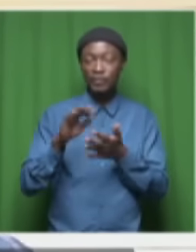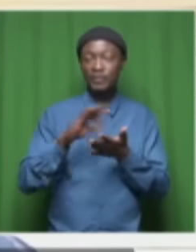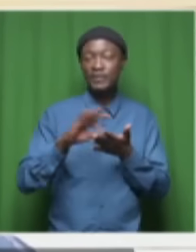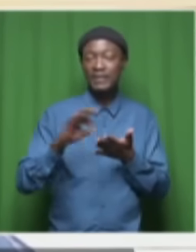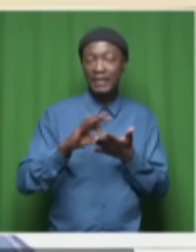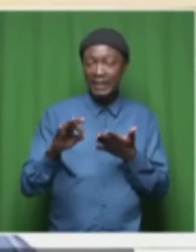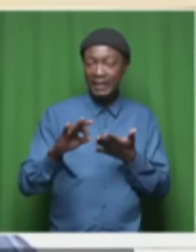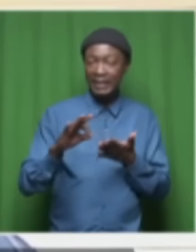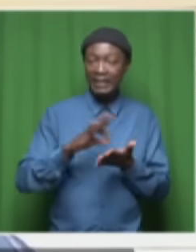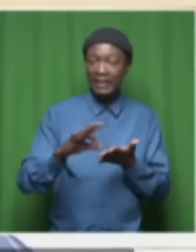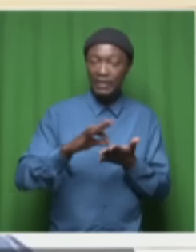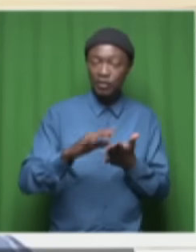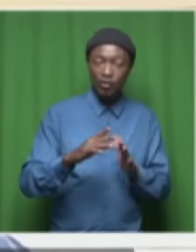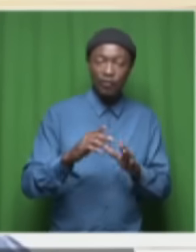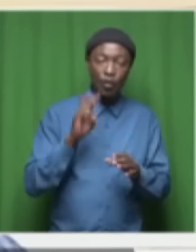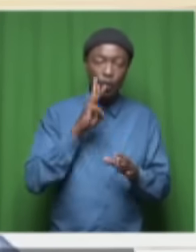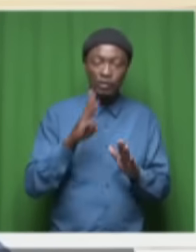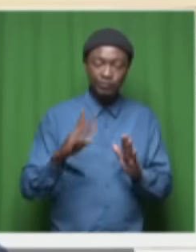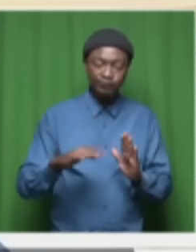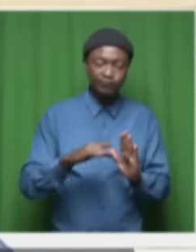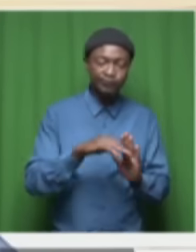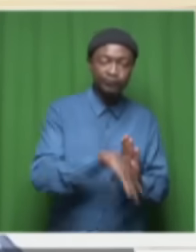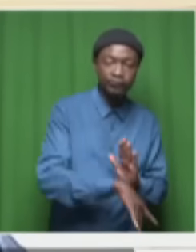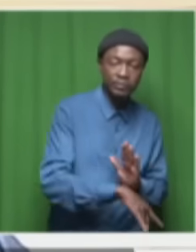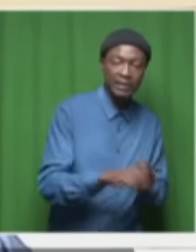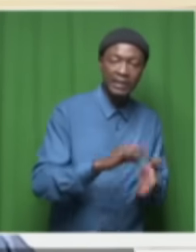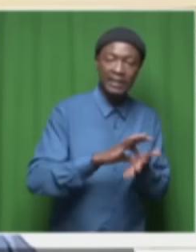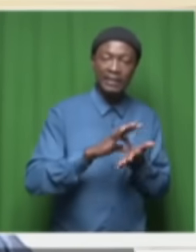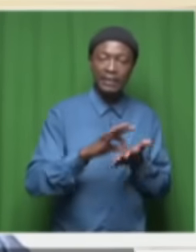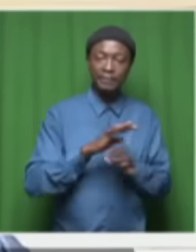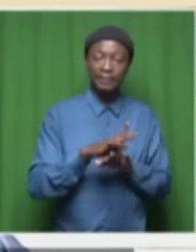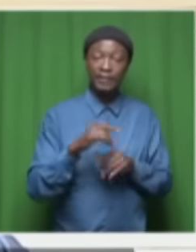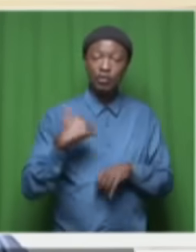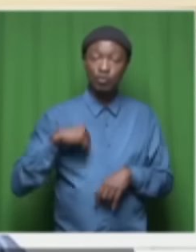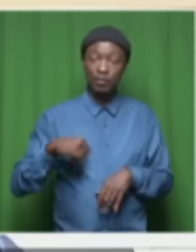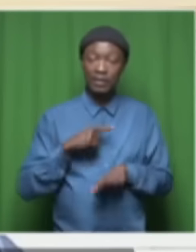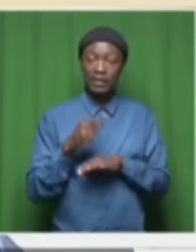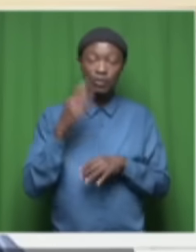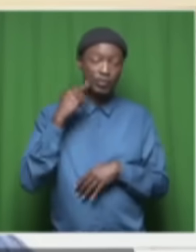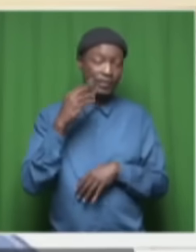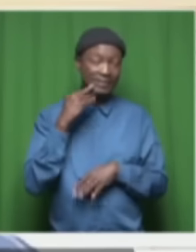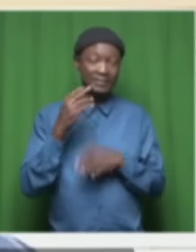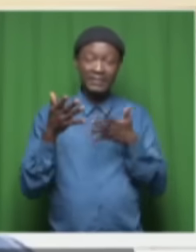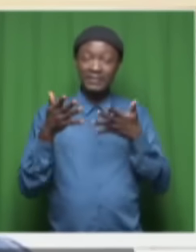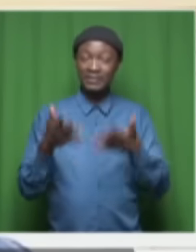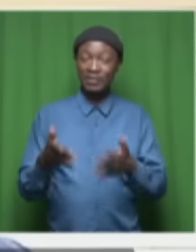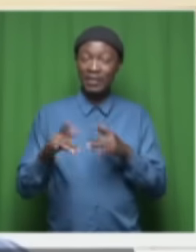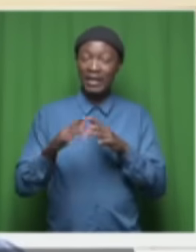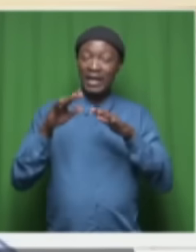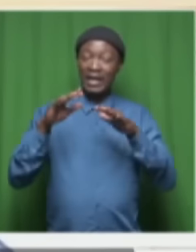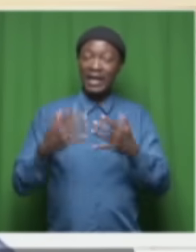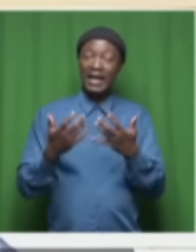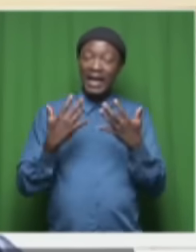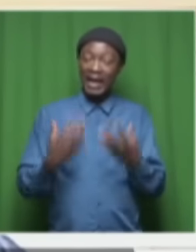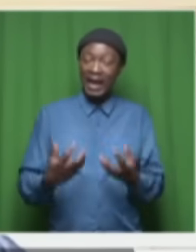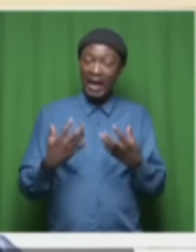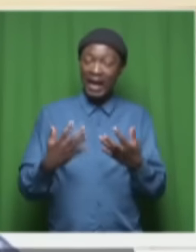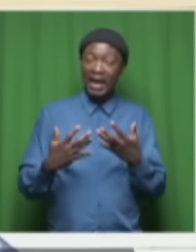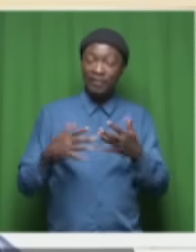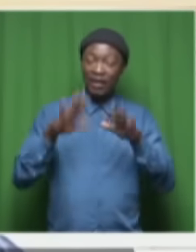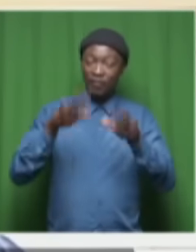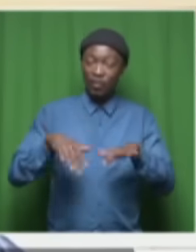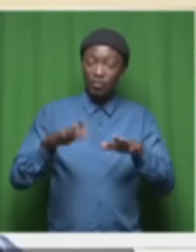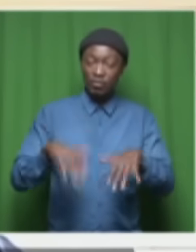drainage system in those municipalities, so that when we're experiencing this heavy rainfall like this,